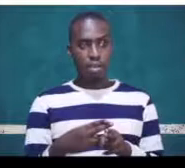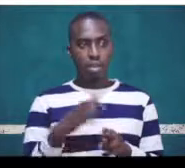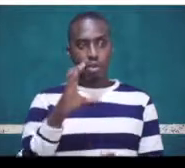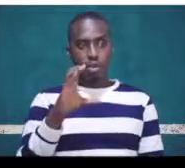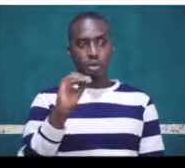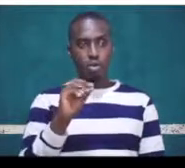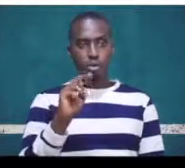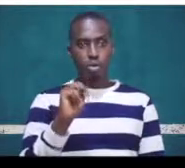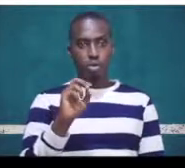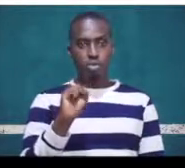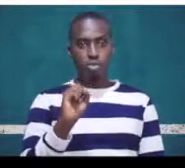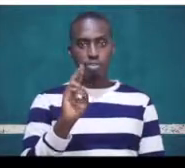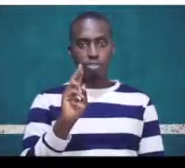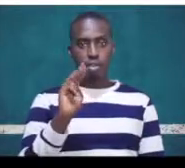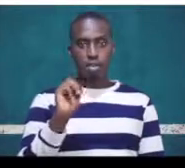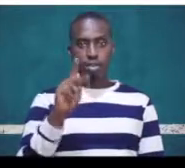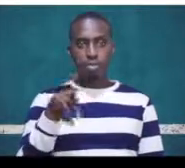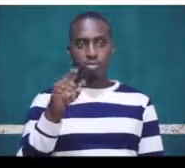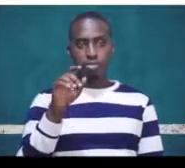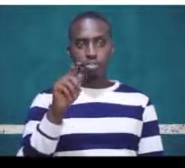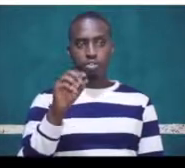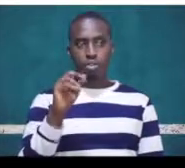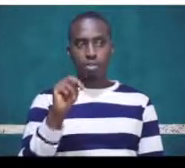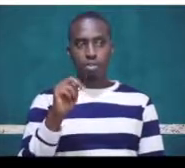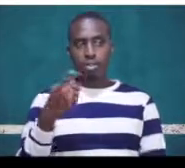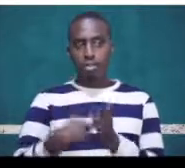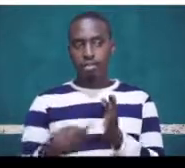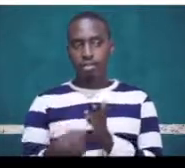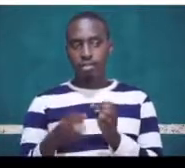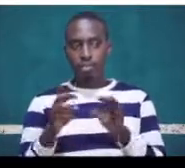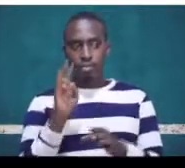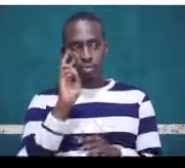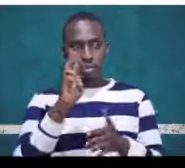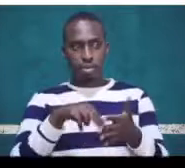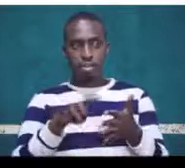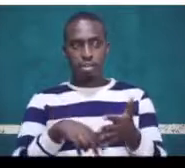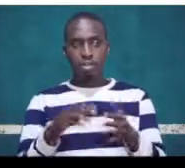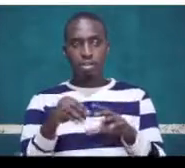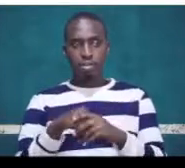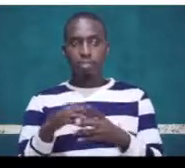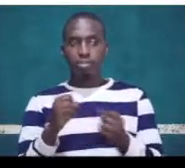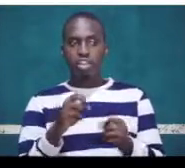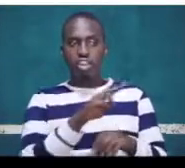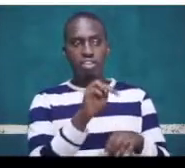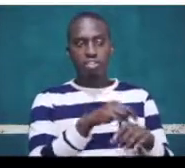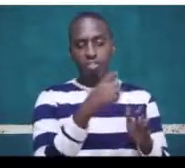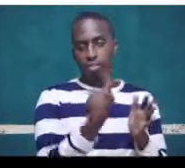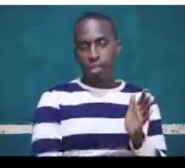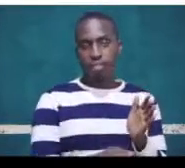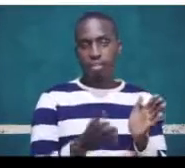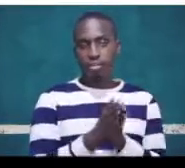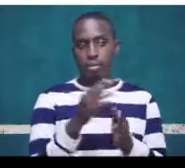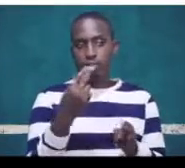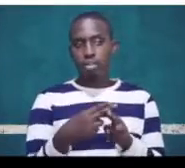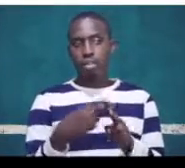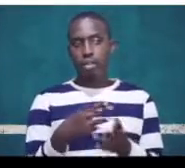taxes, when you read from the screen, we have the nature of tax. We actually call it